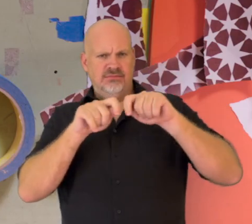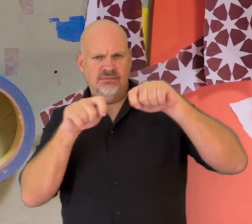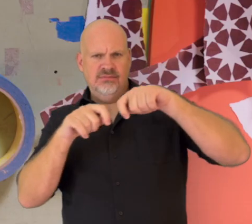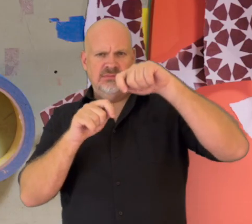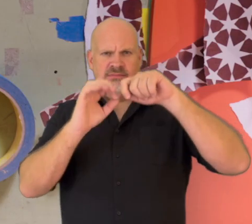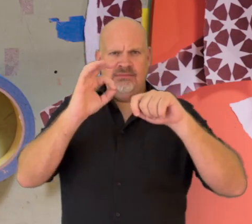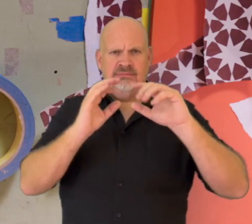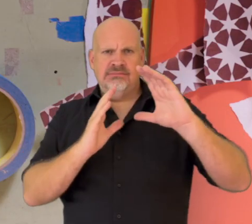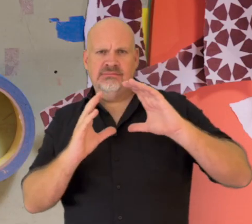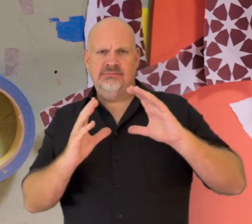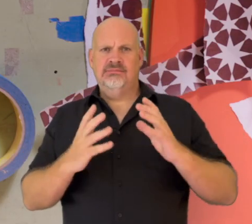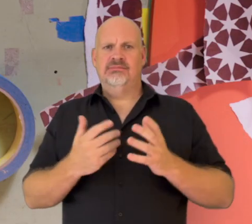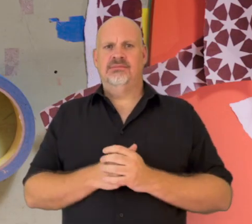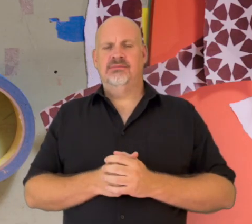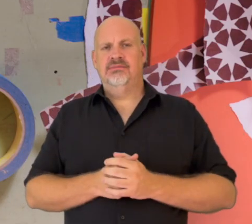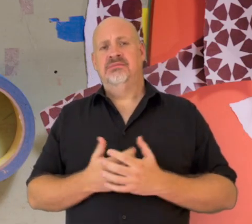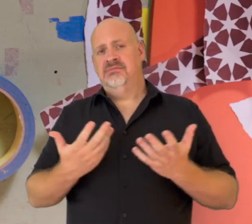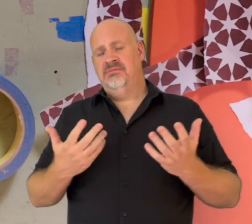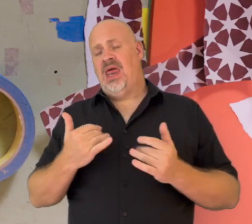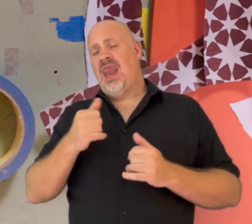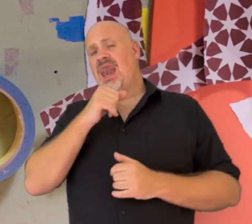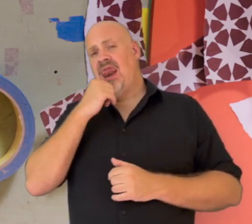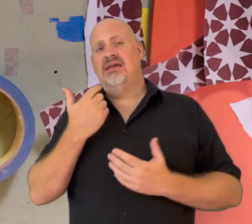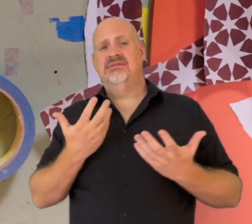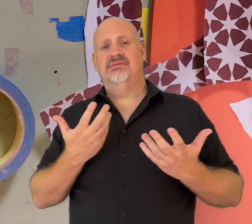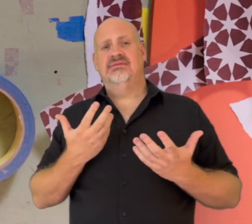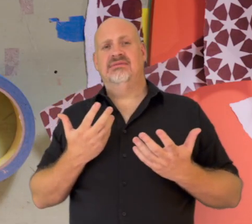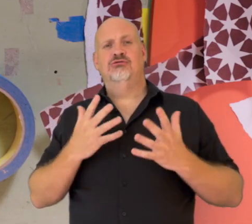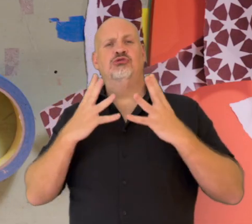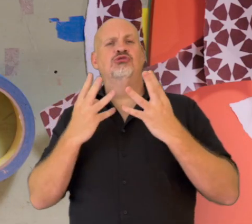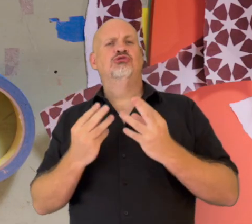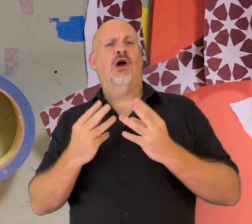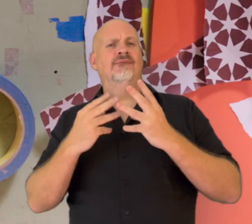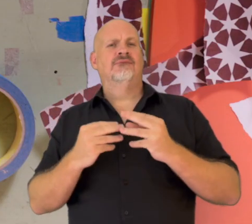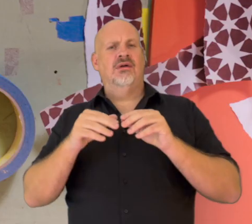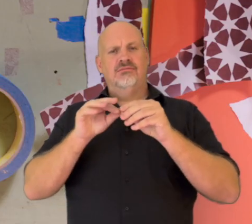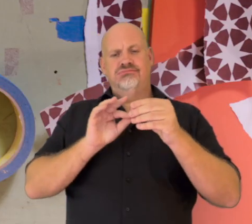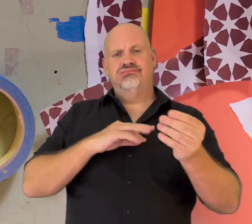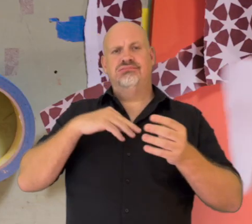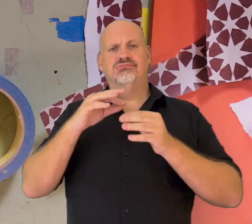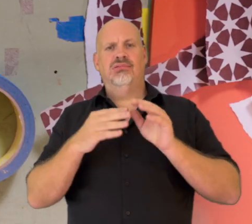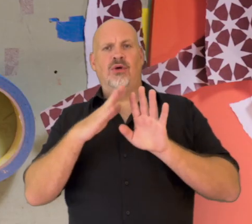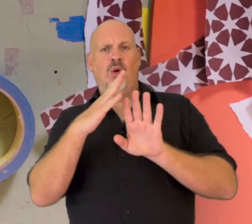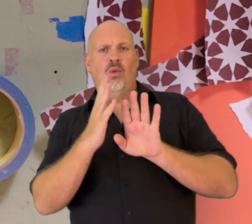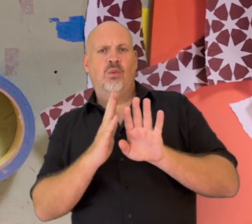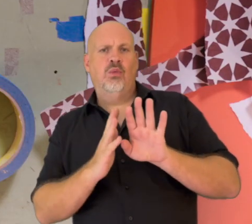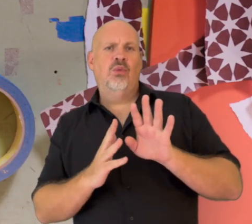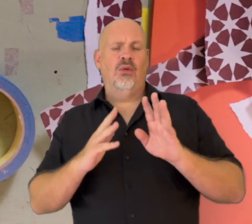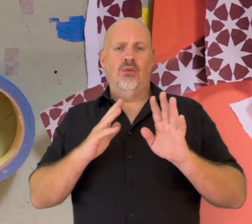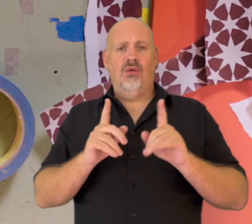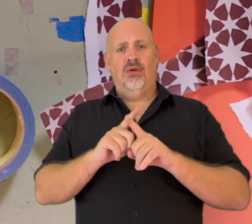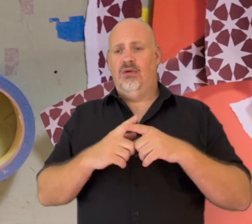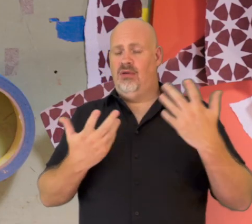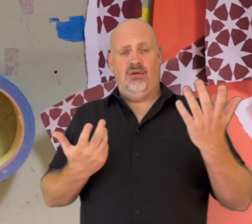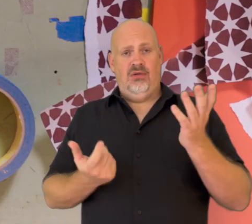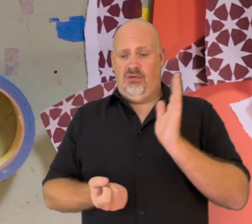But it's nice to introduce softer, more kind of organic lines and